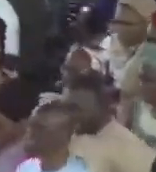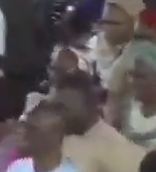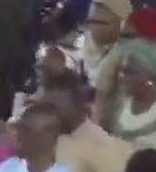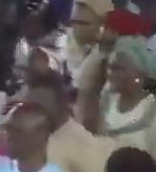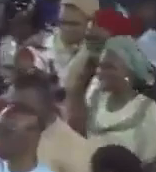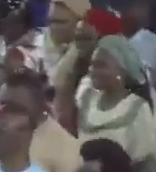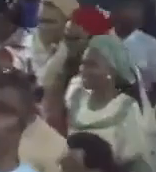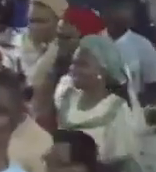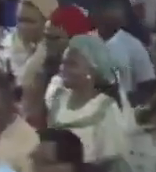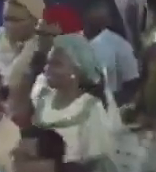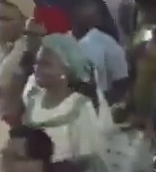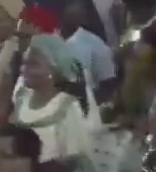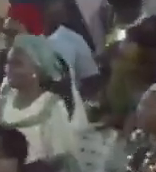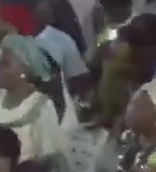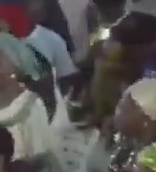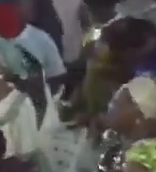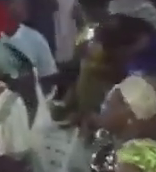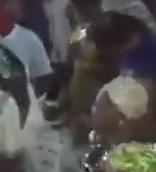romokoshenta.